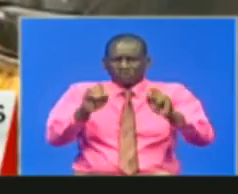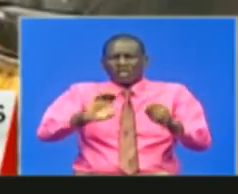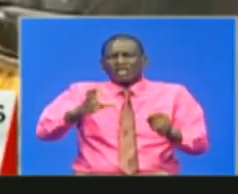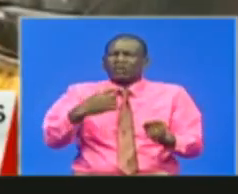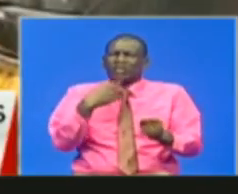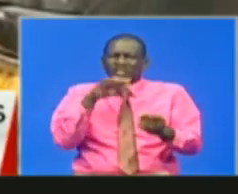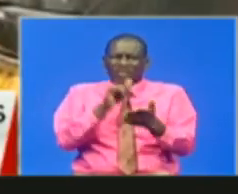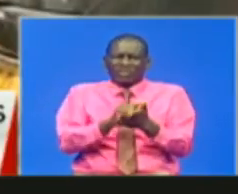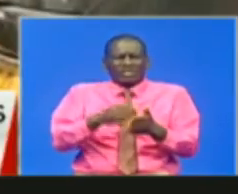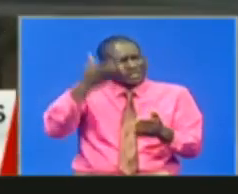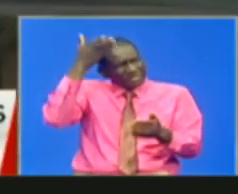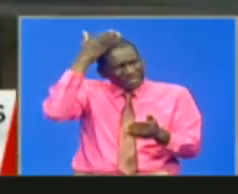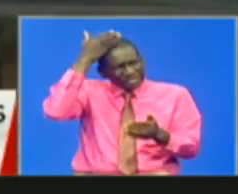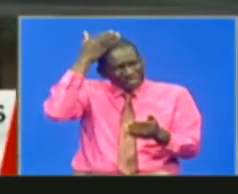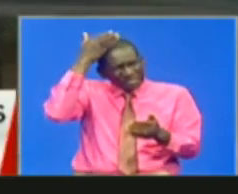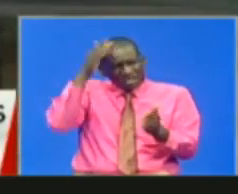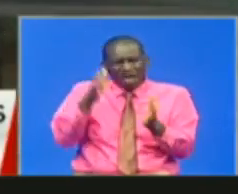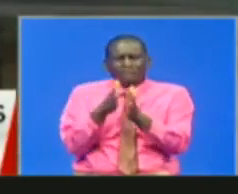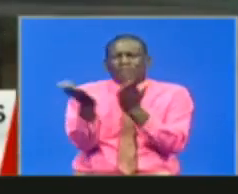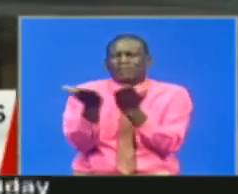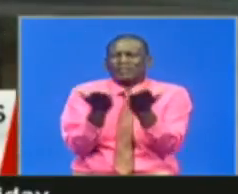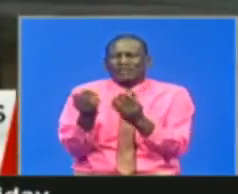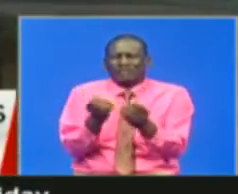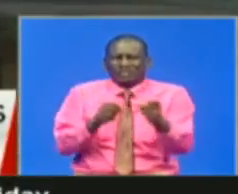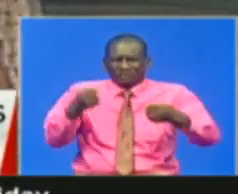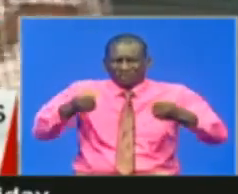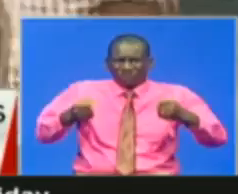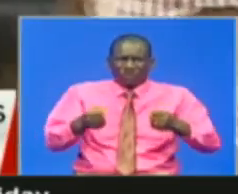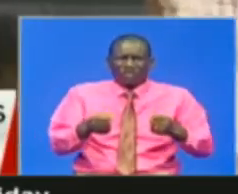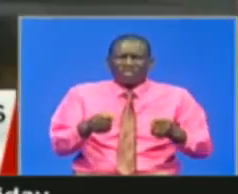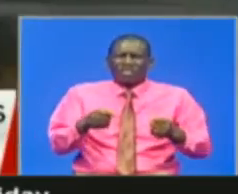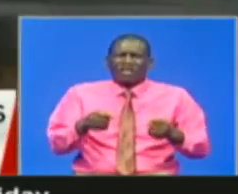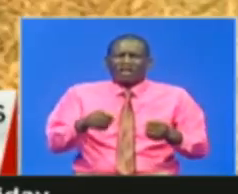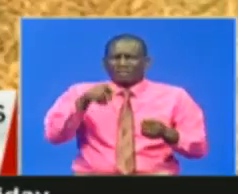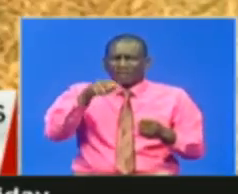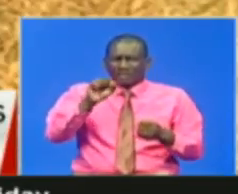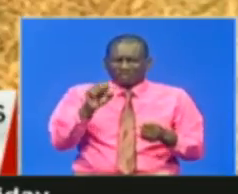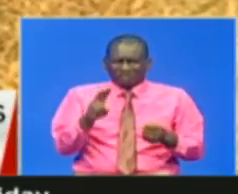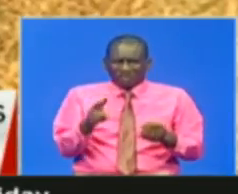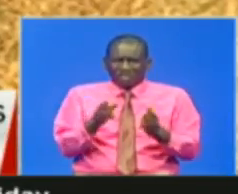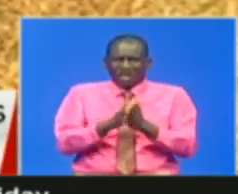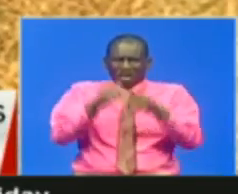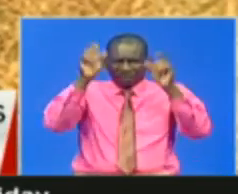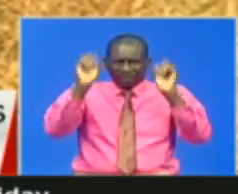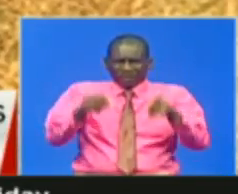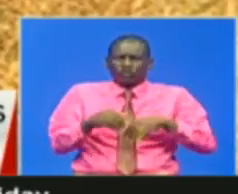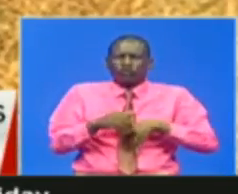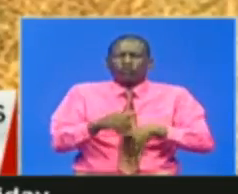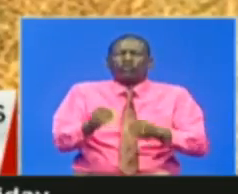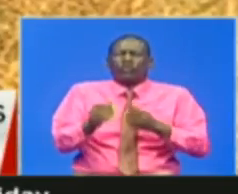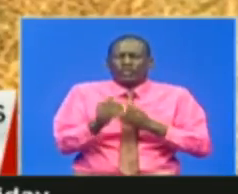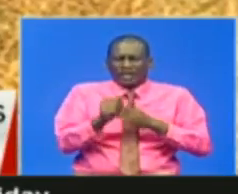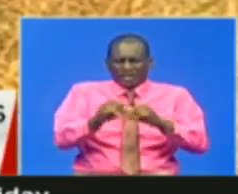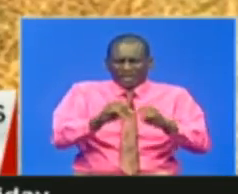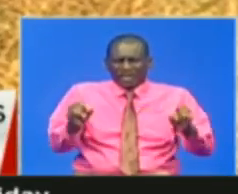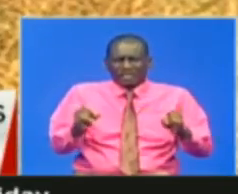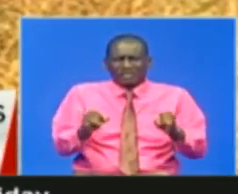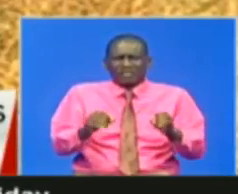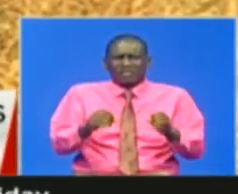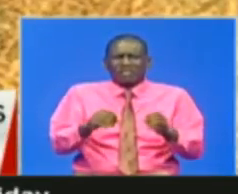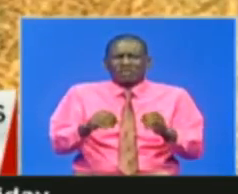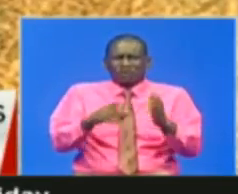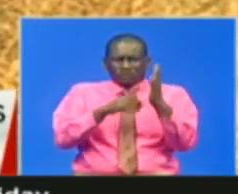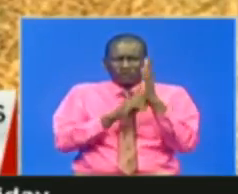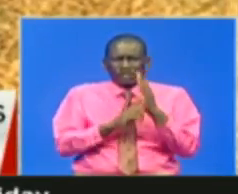that taxis as public service vehicles are PSVs, that is, and must therefore follow the guidelines set for them, such